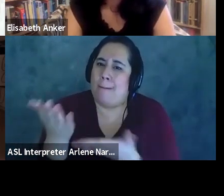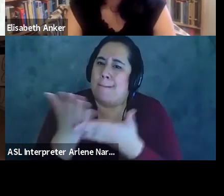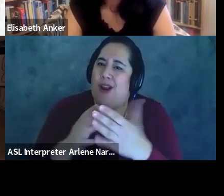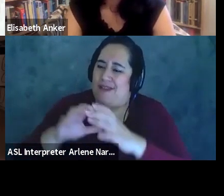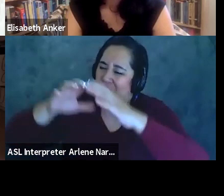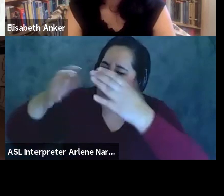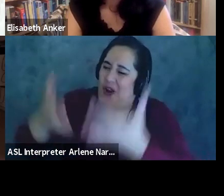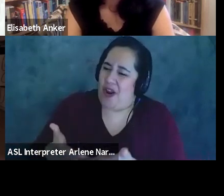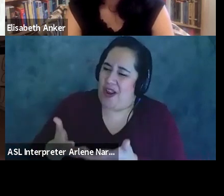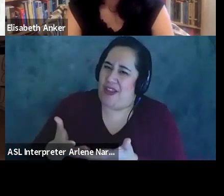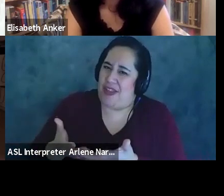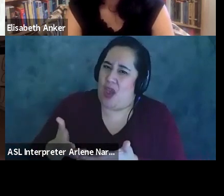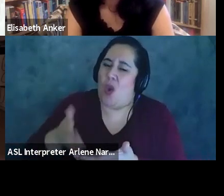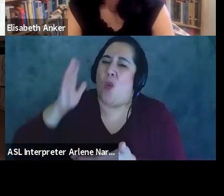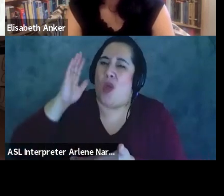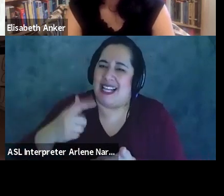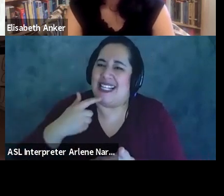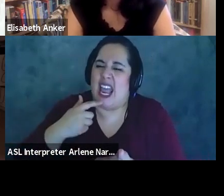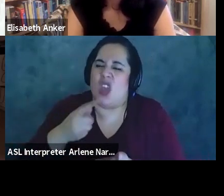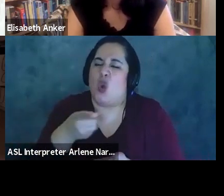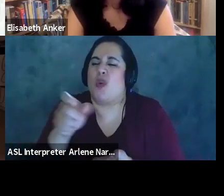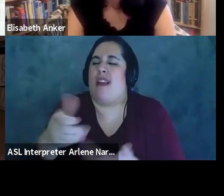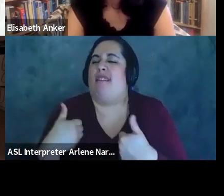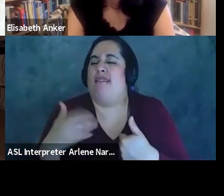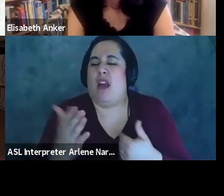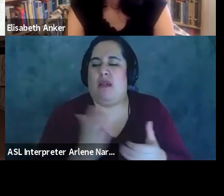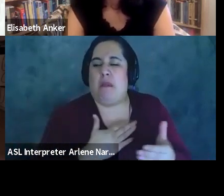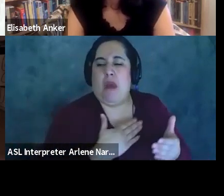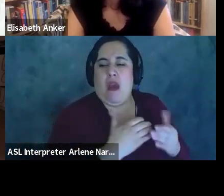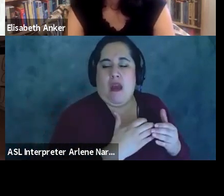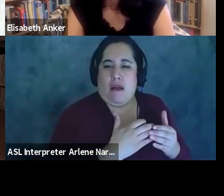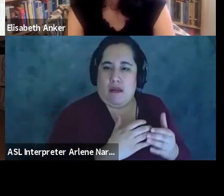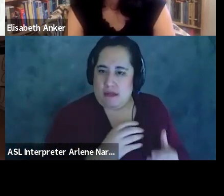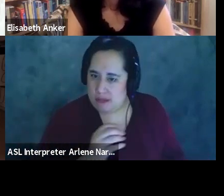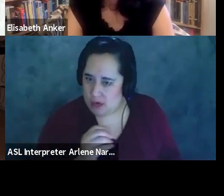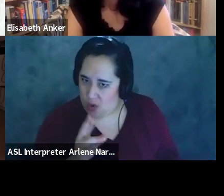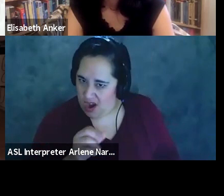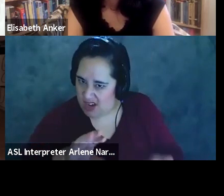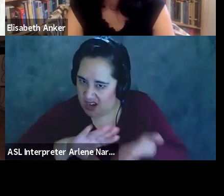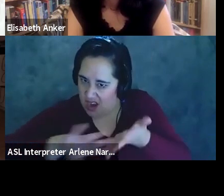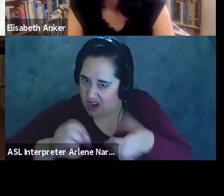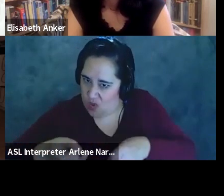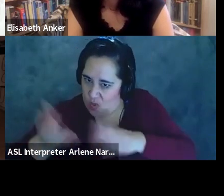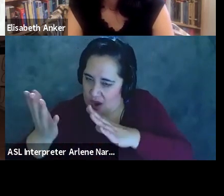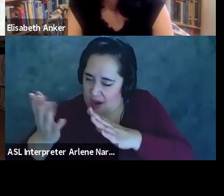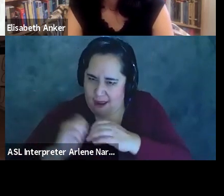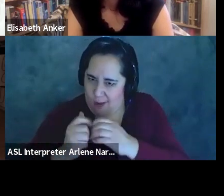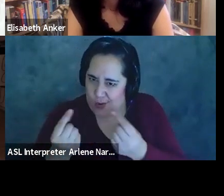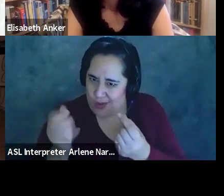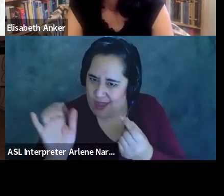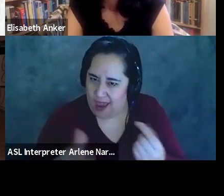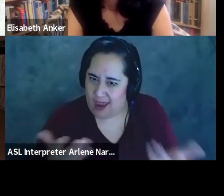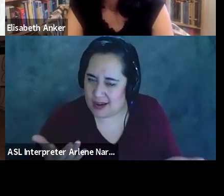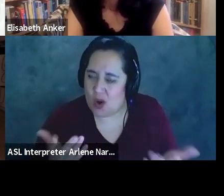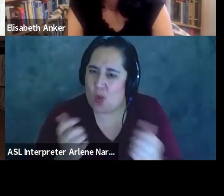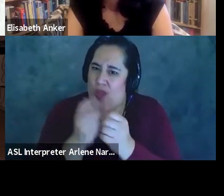earth is it that we'll assign to them? Or do we need to get rid of them? How will we do that?